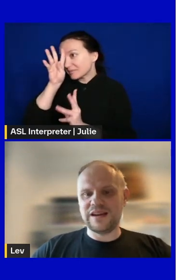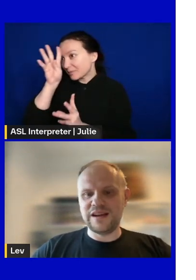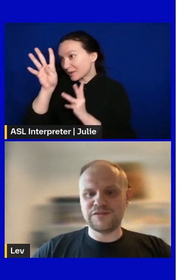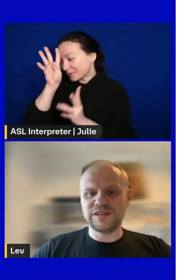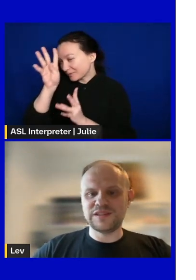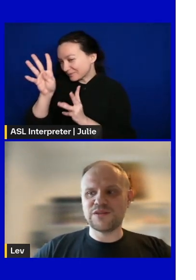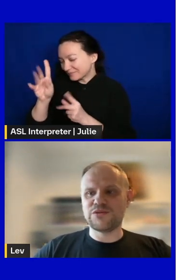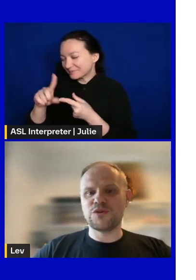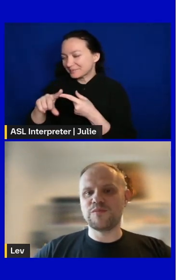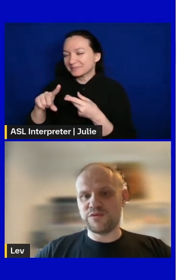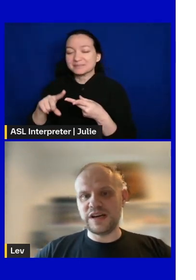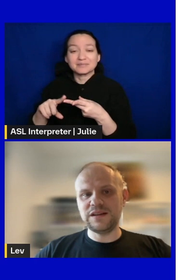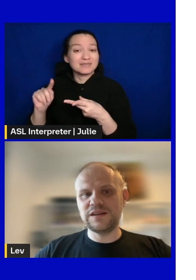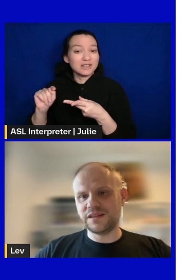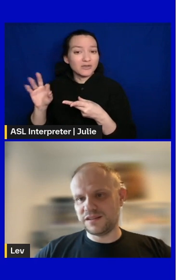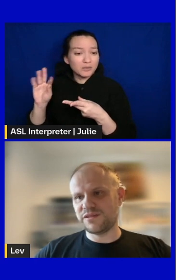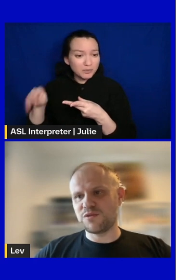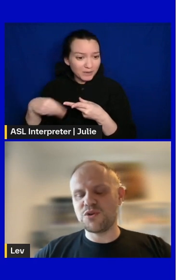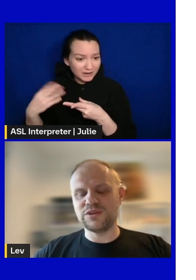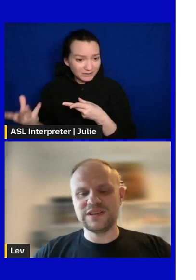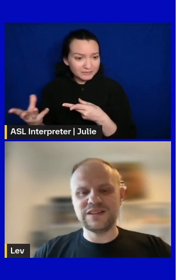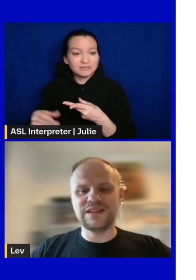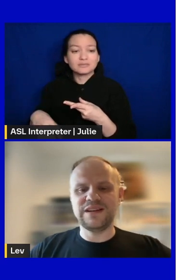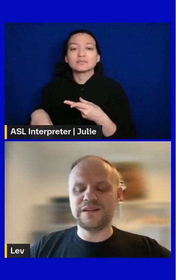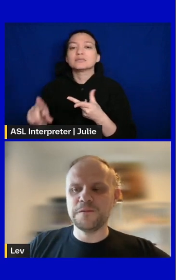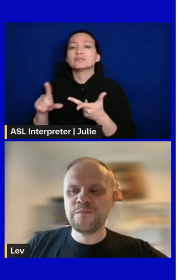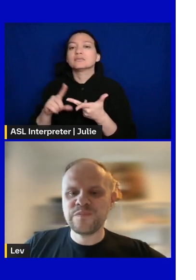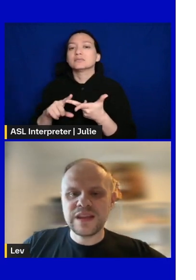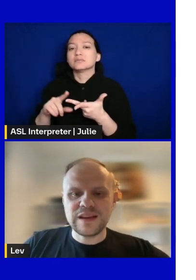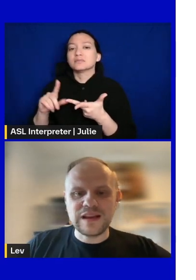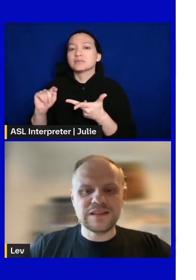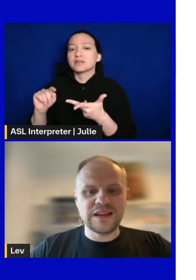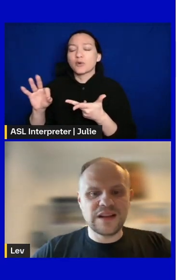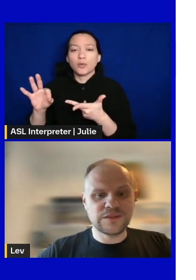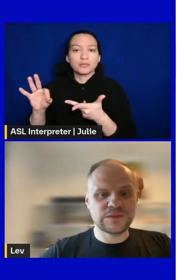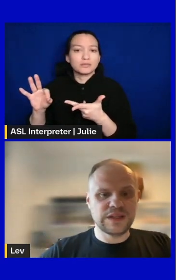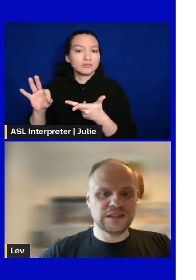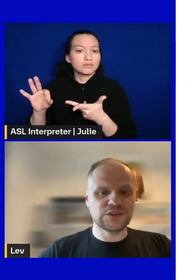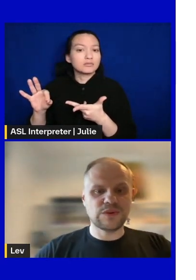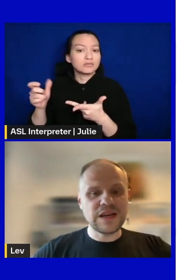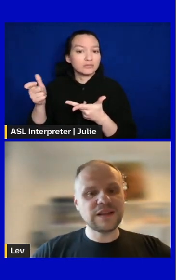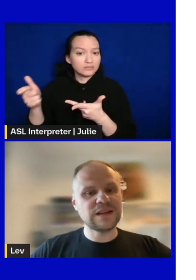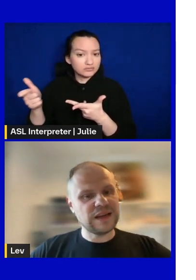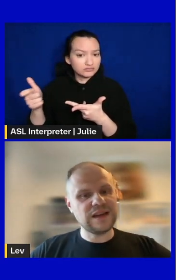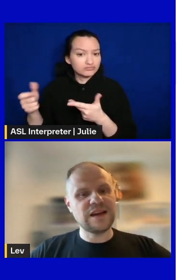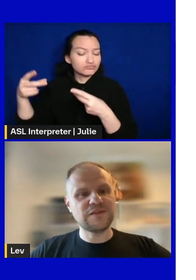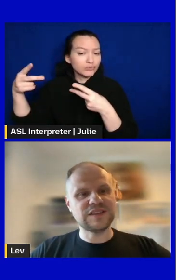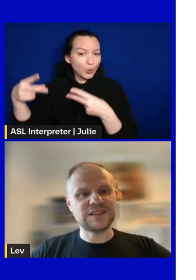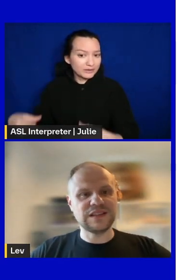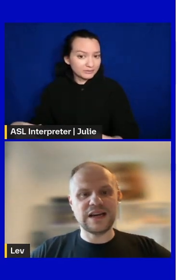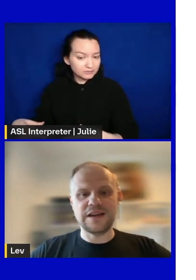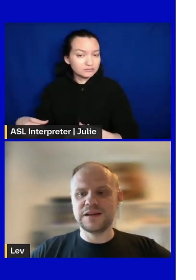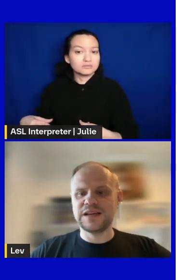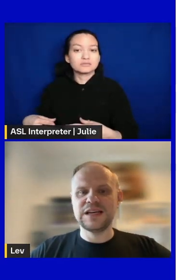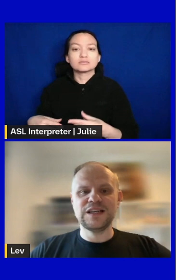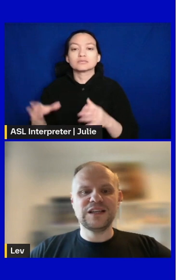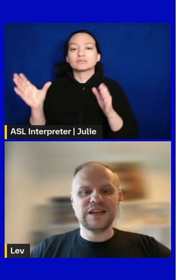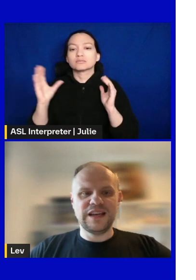I have the Terraform provider and the Terraform code that the candidate has to write, and I have the